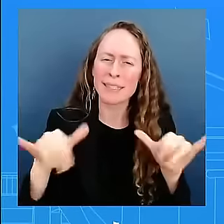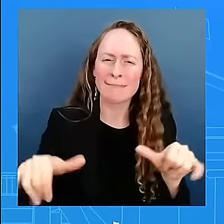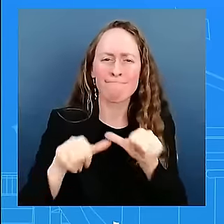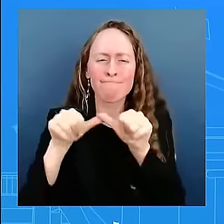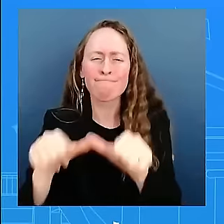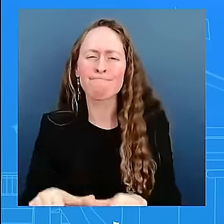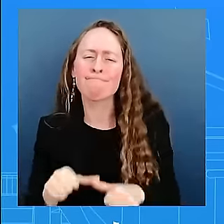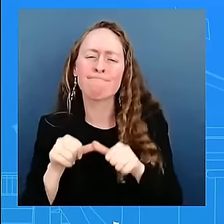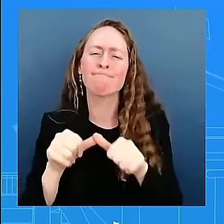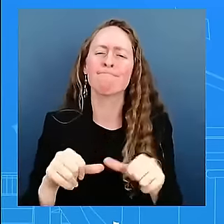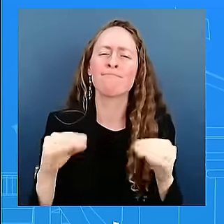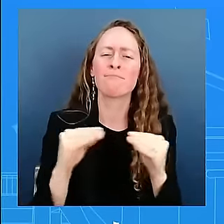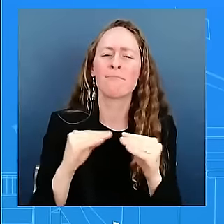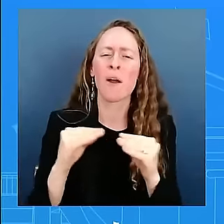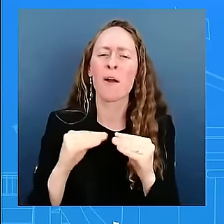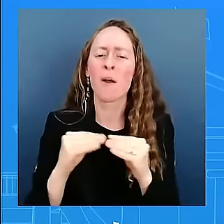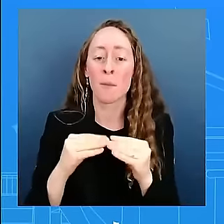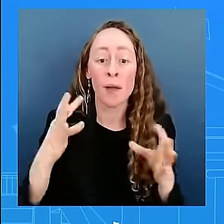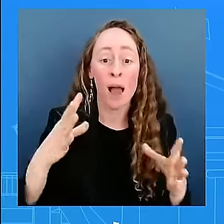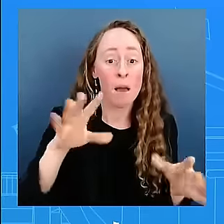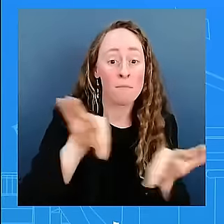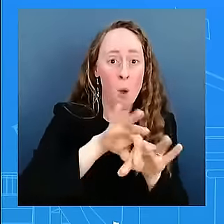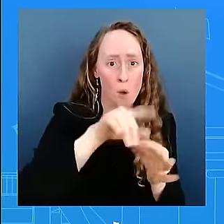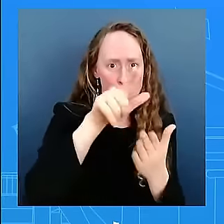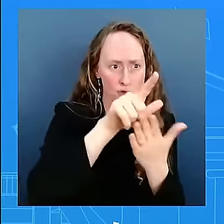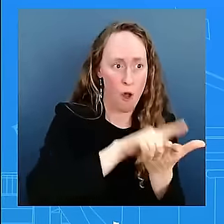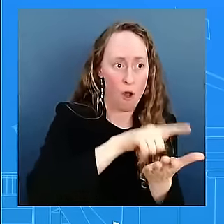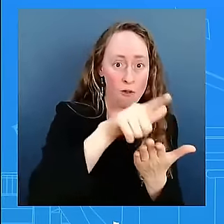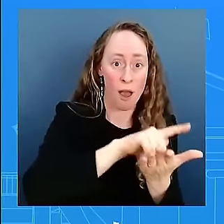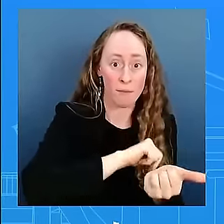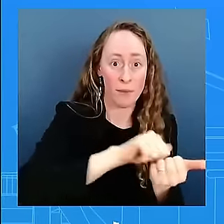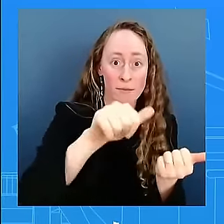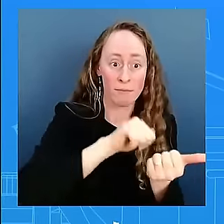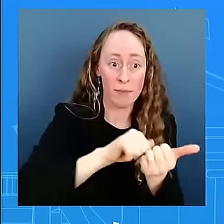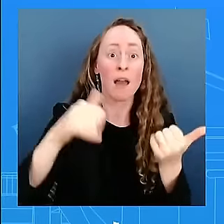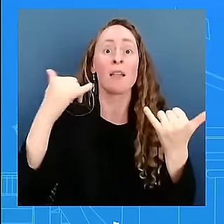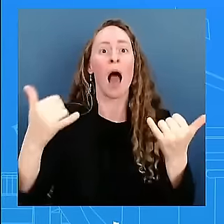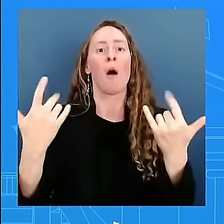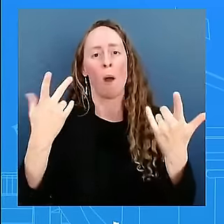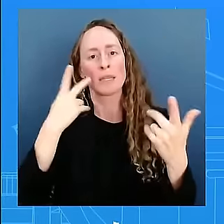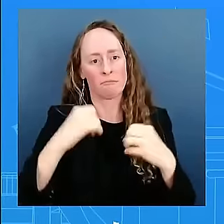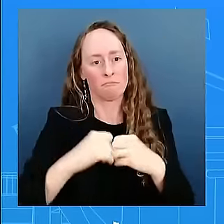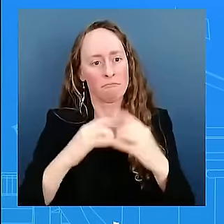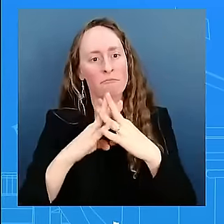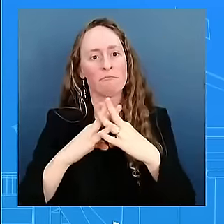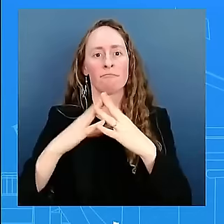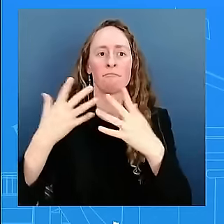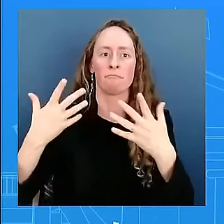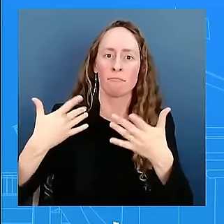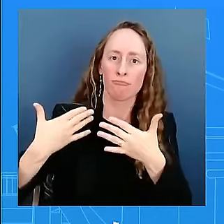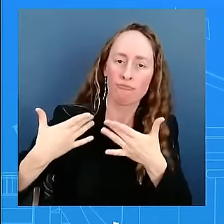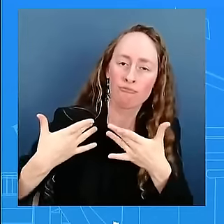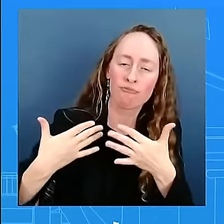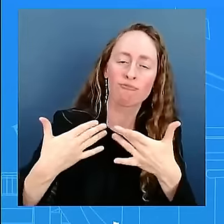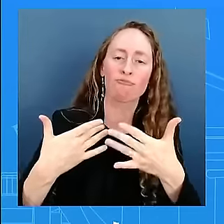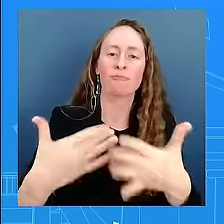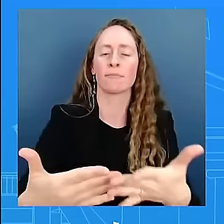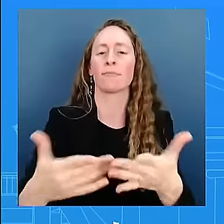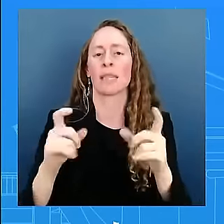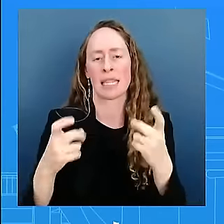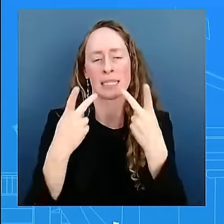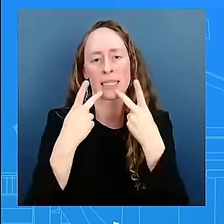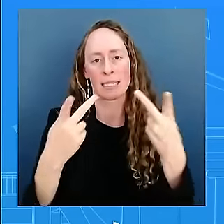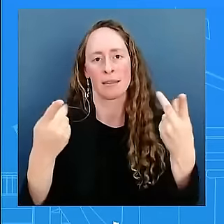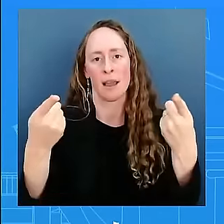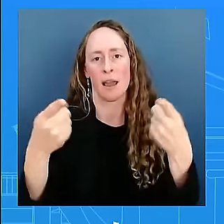wants us to get them, make sure they're implemented. And we're going to continue to use the remainder of this term to look